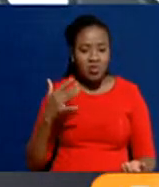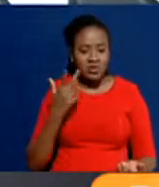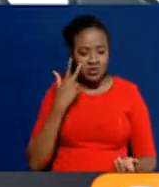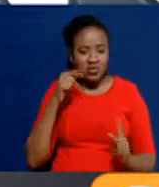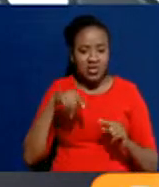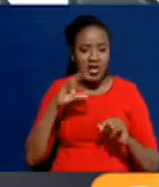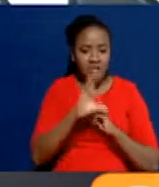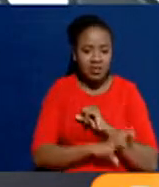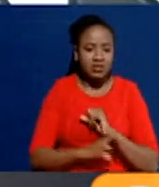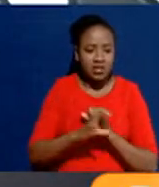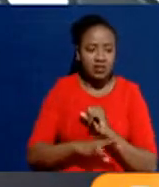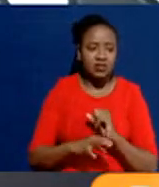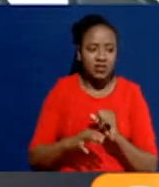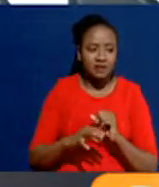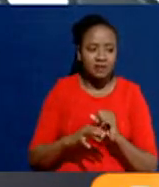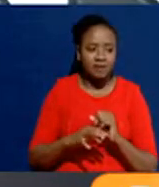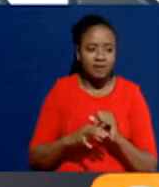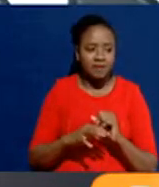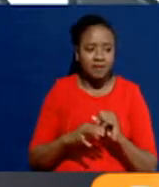country of